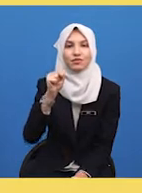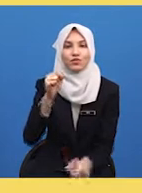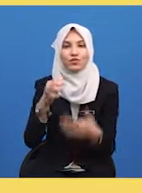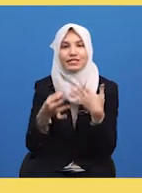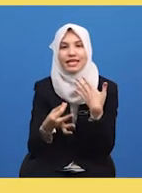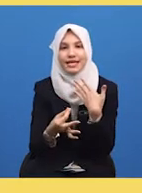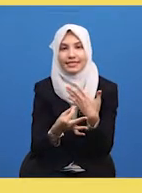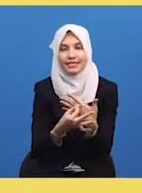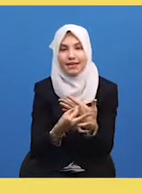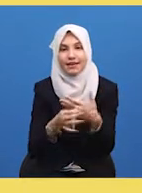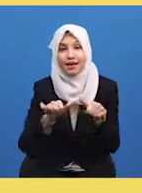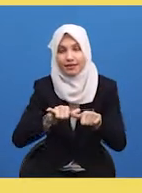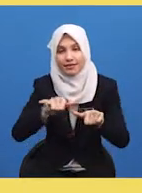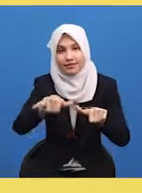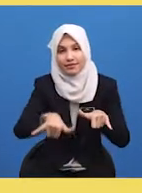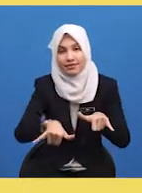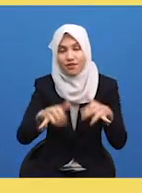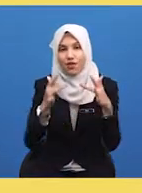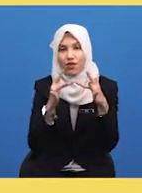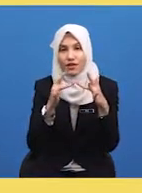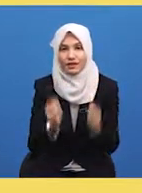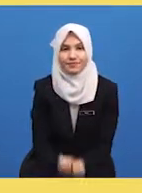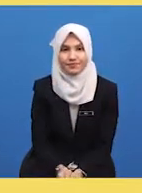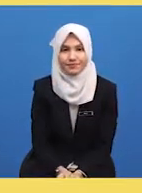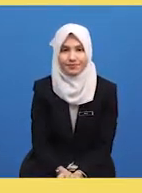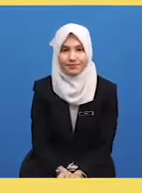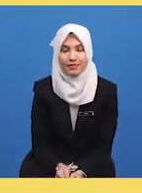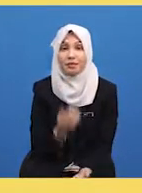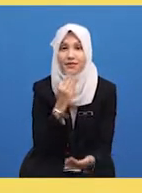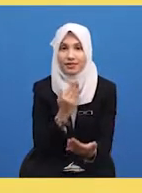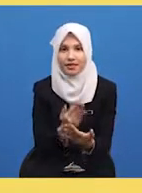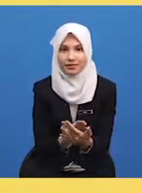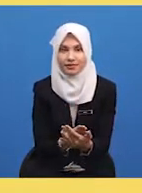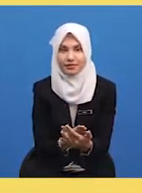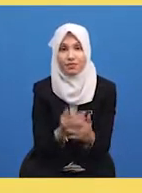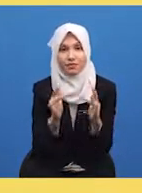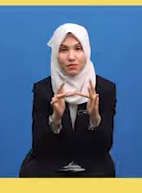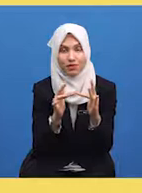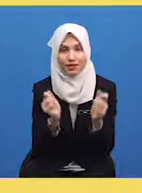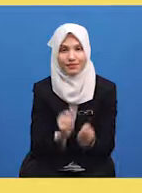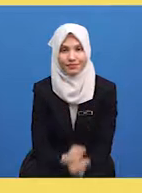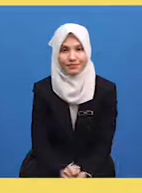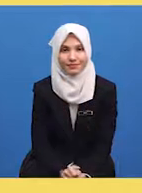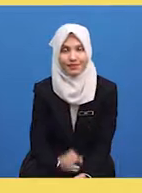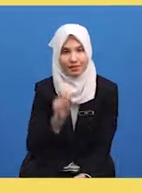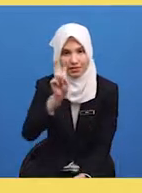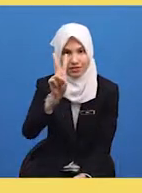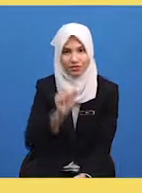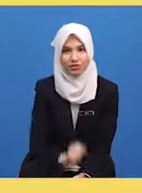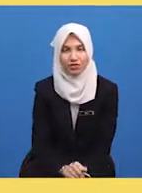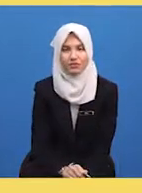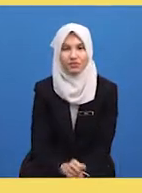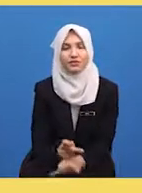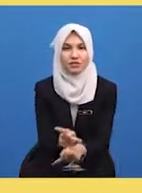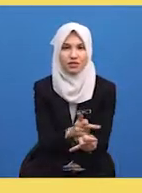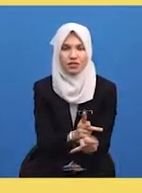Number 1. Be nice to other people online. Number 2, take care with what